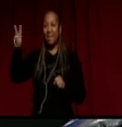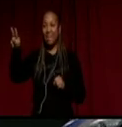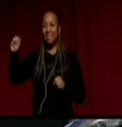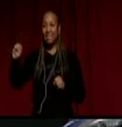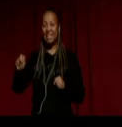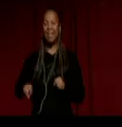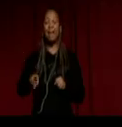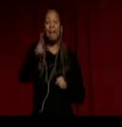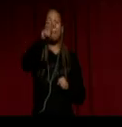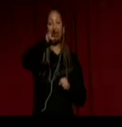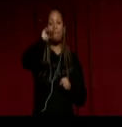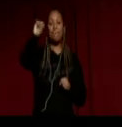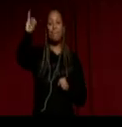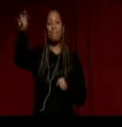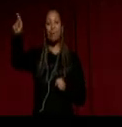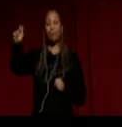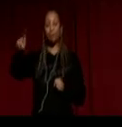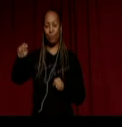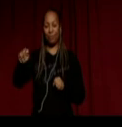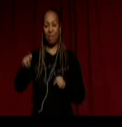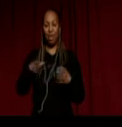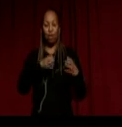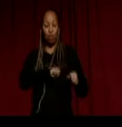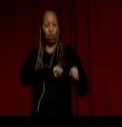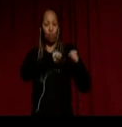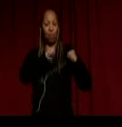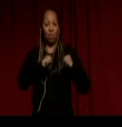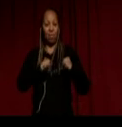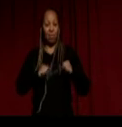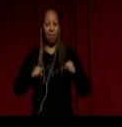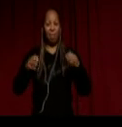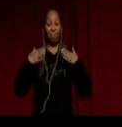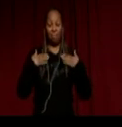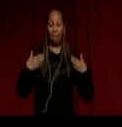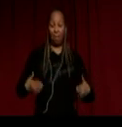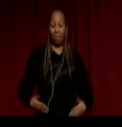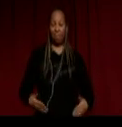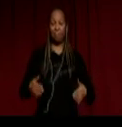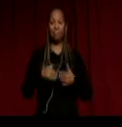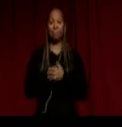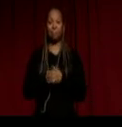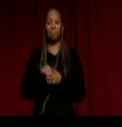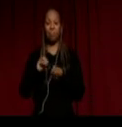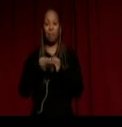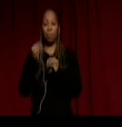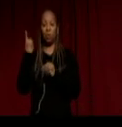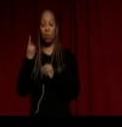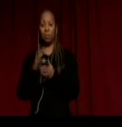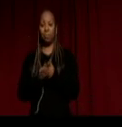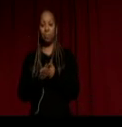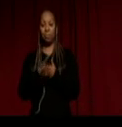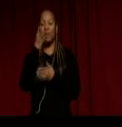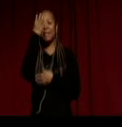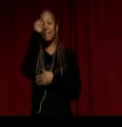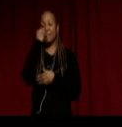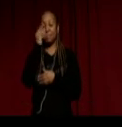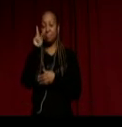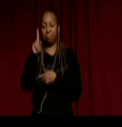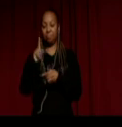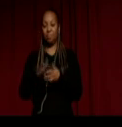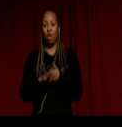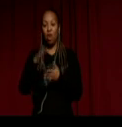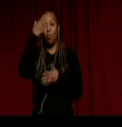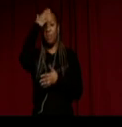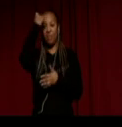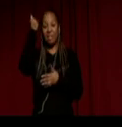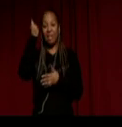take to strengthen our immune system? Well, the things that I talk about in terms of strengthening the immune system, number one is we got to sleep. You know, we